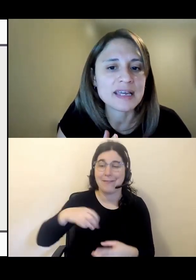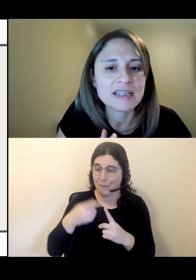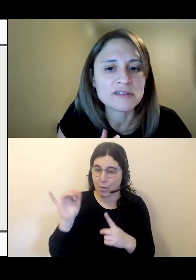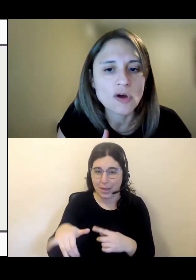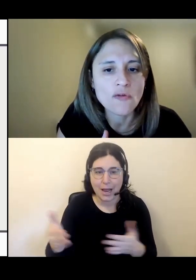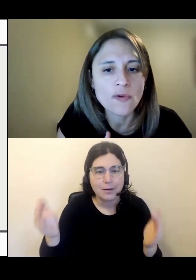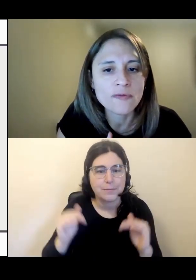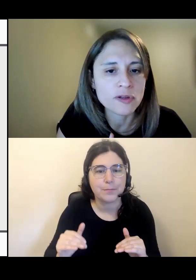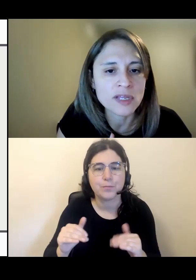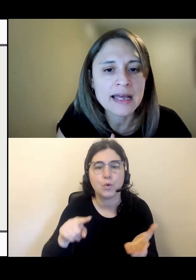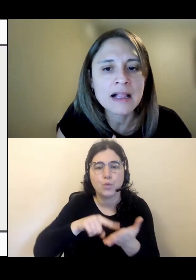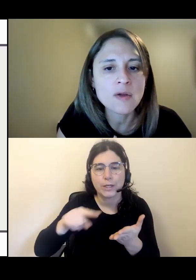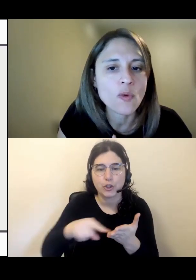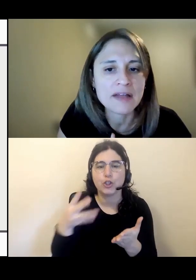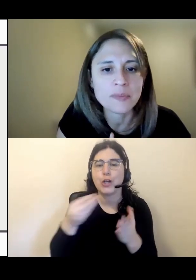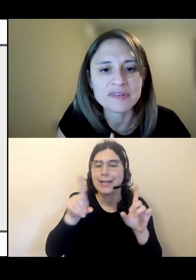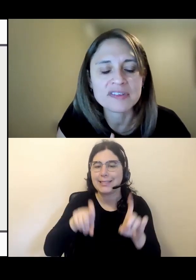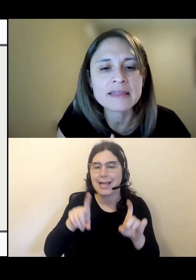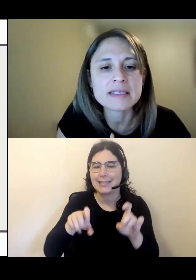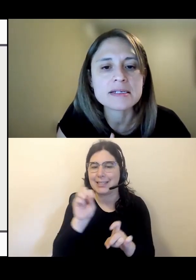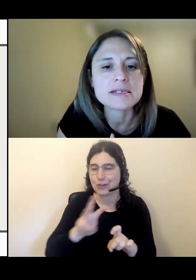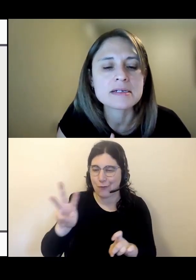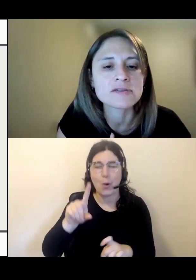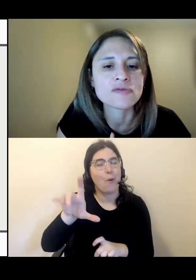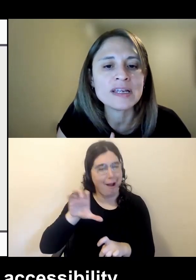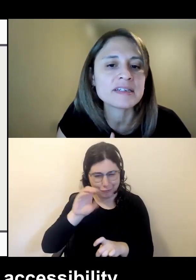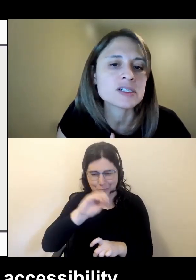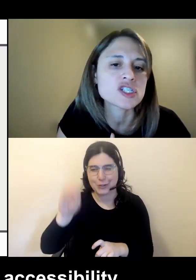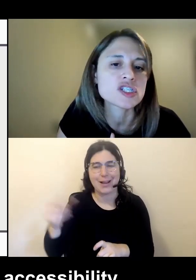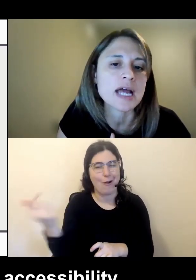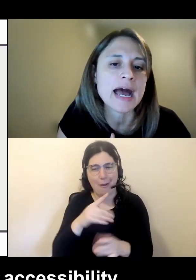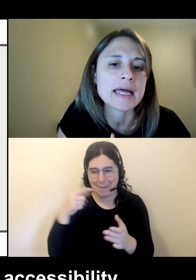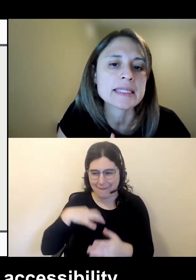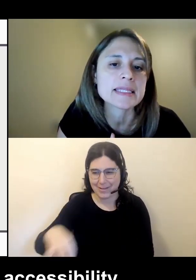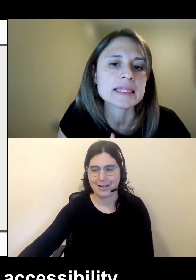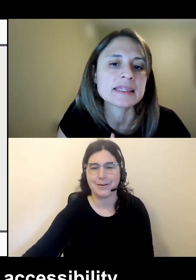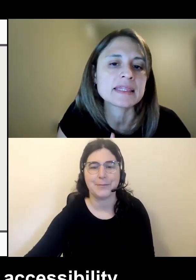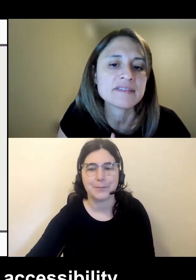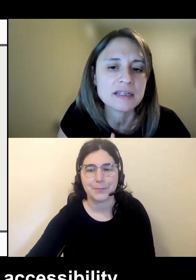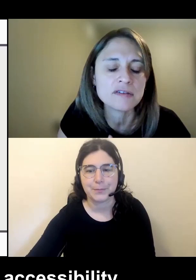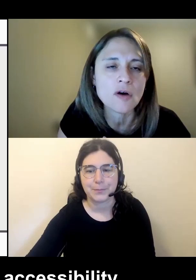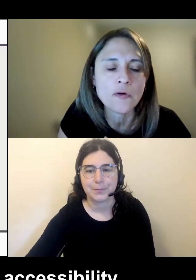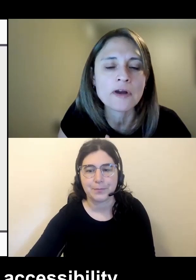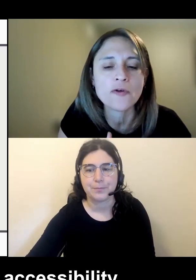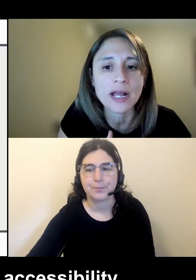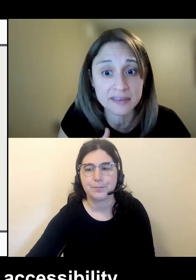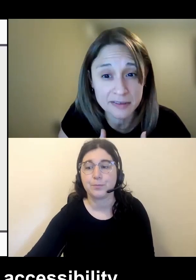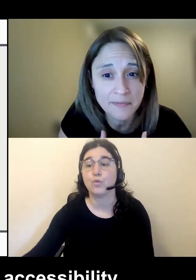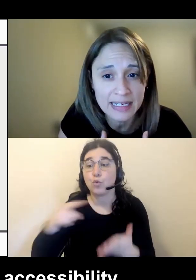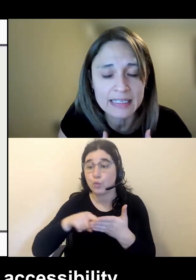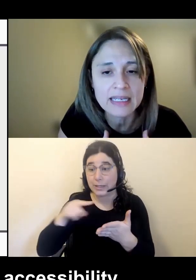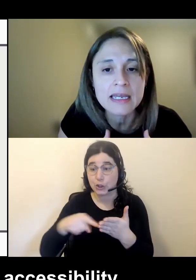Research and testing software for UDL, 100%. Research and testing software